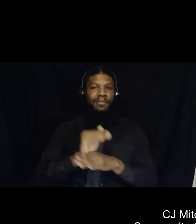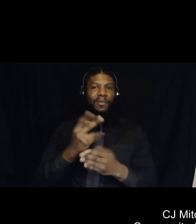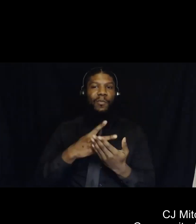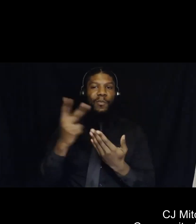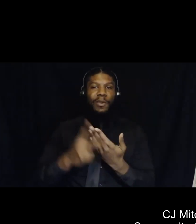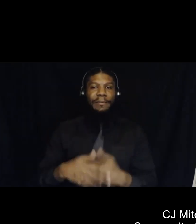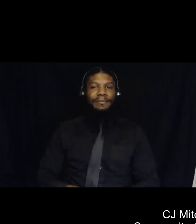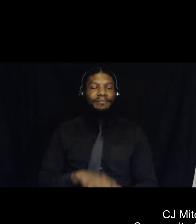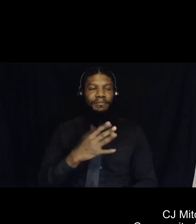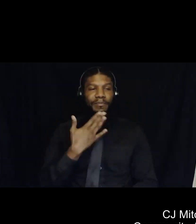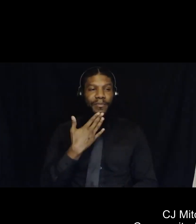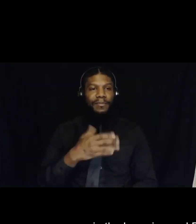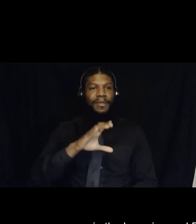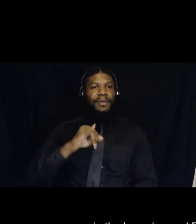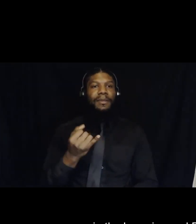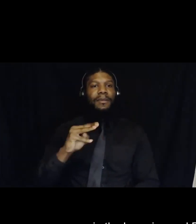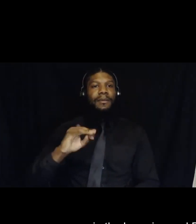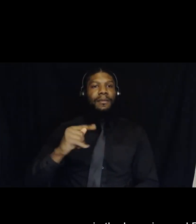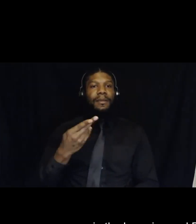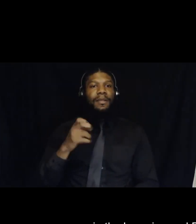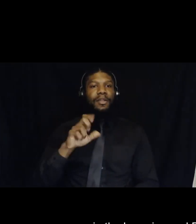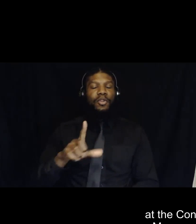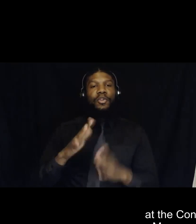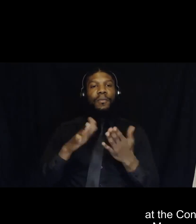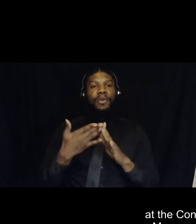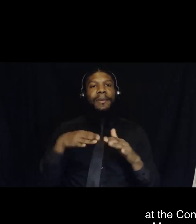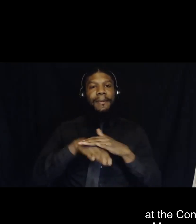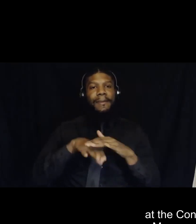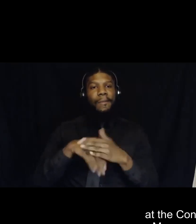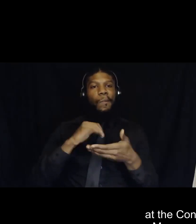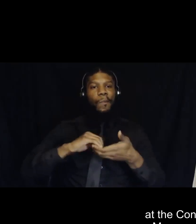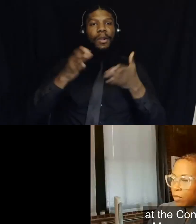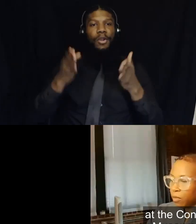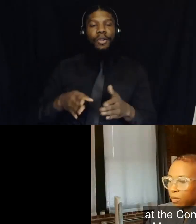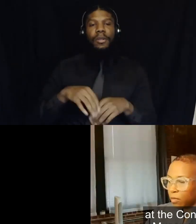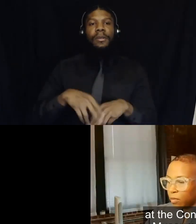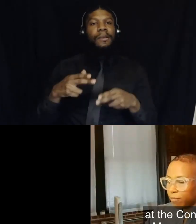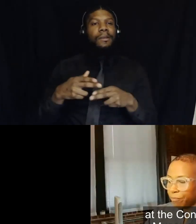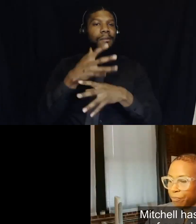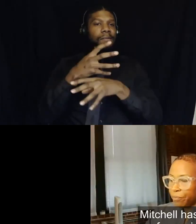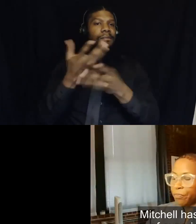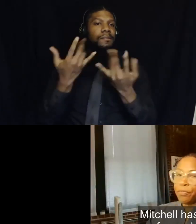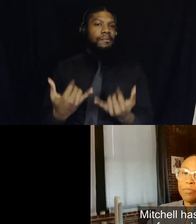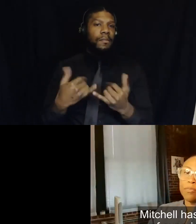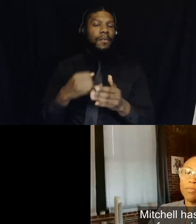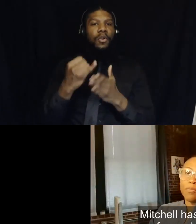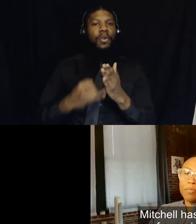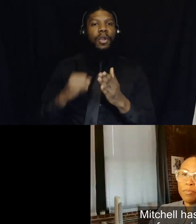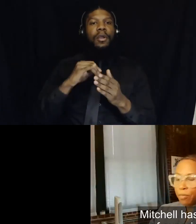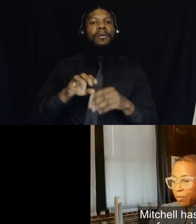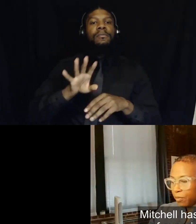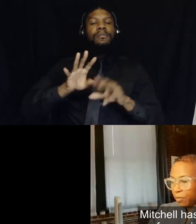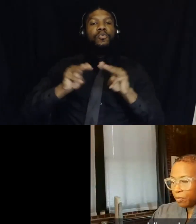Mitchell is the Community Access Manager in the Learning and Engagement Department at the Contemporary Art Museum in St. Louis. Mitchell has over 16